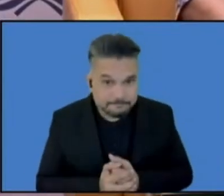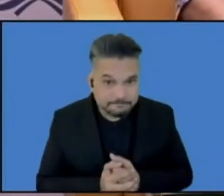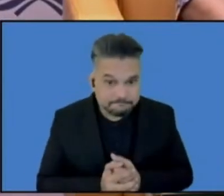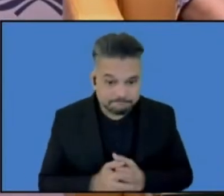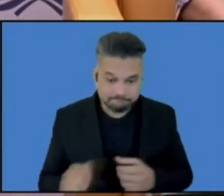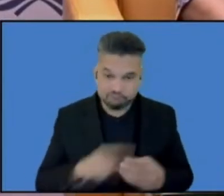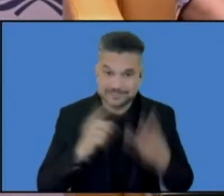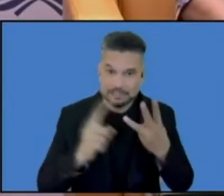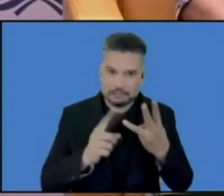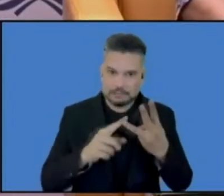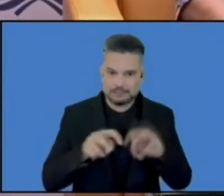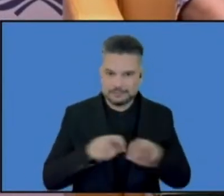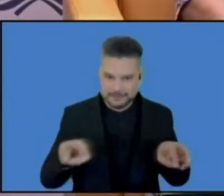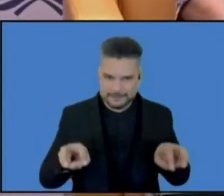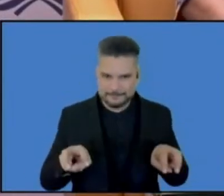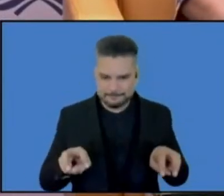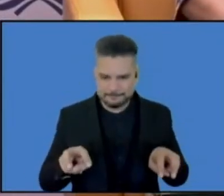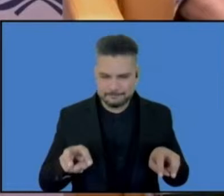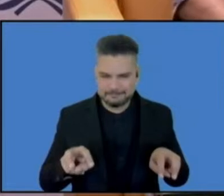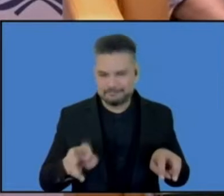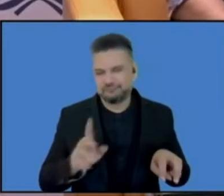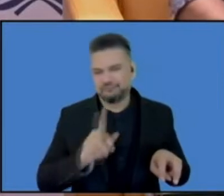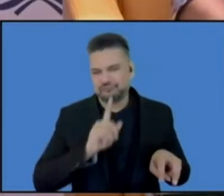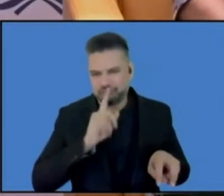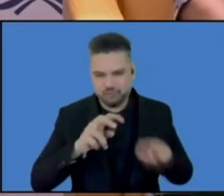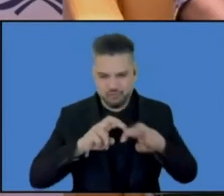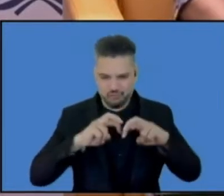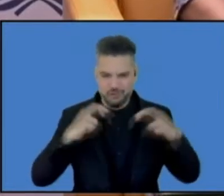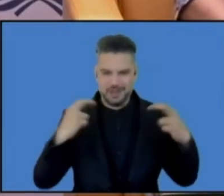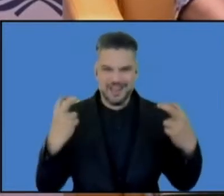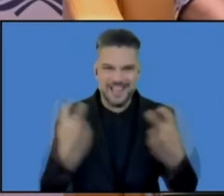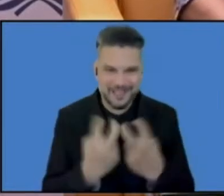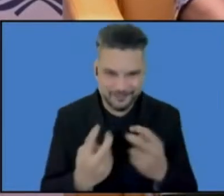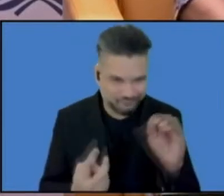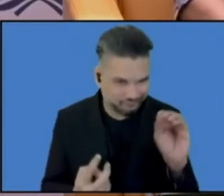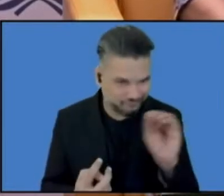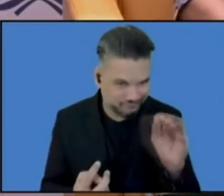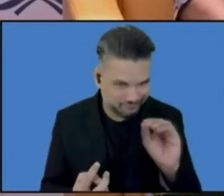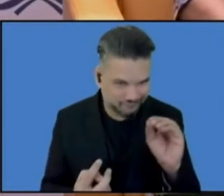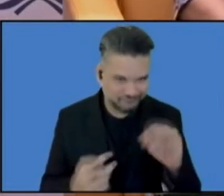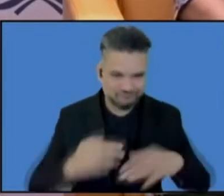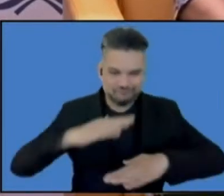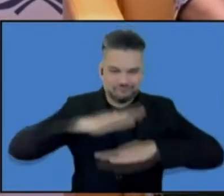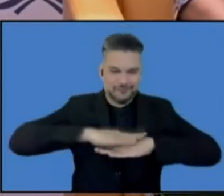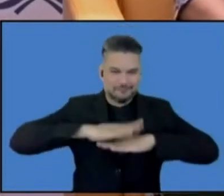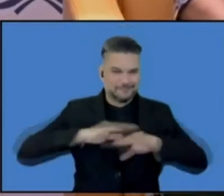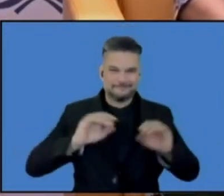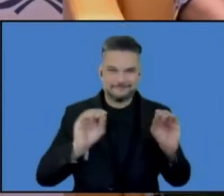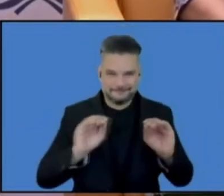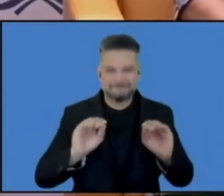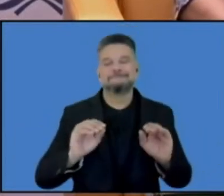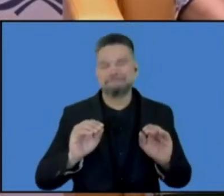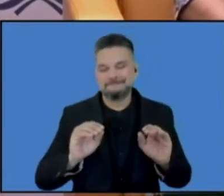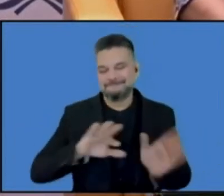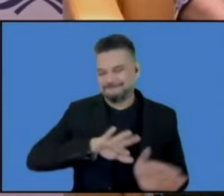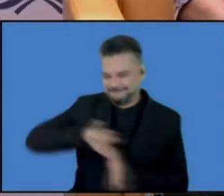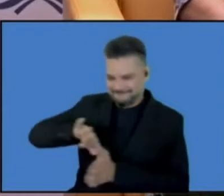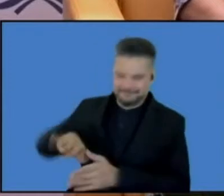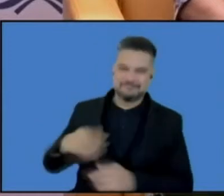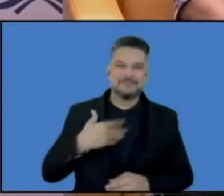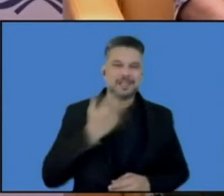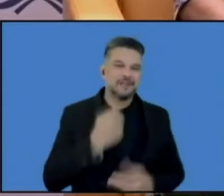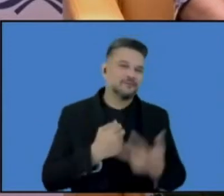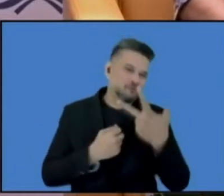really round nor really at a table, but I have three distinguished speakers who I'd like to introduce to you